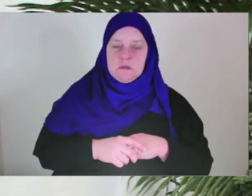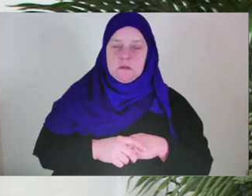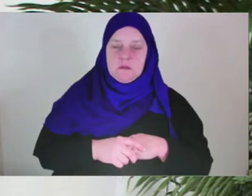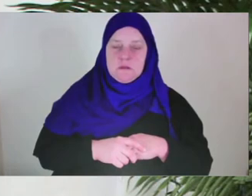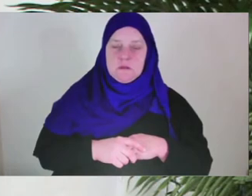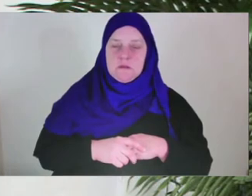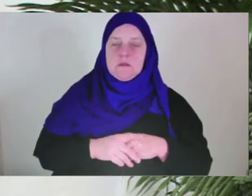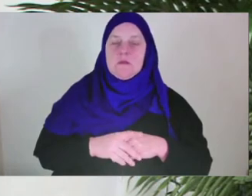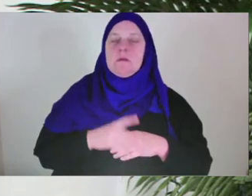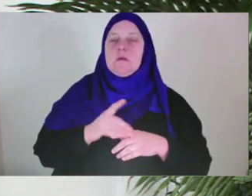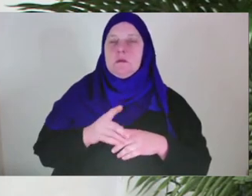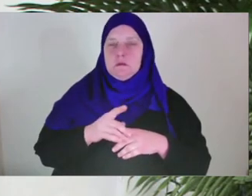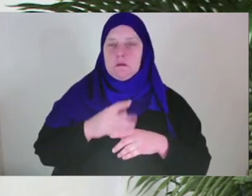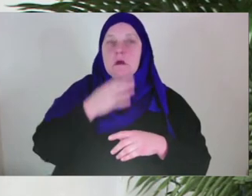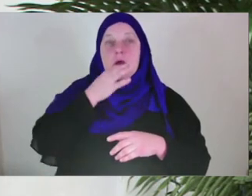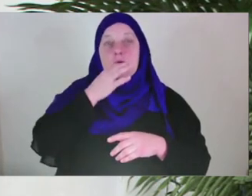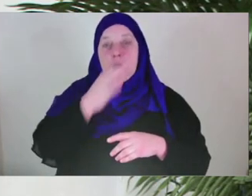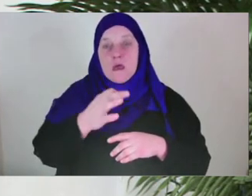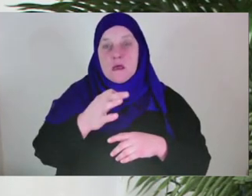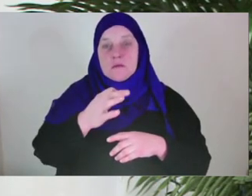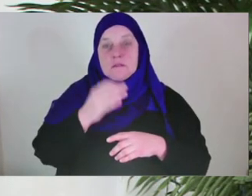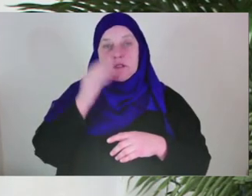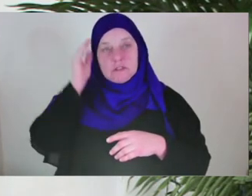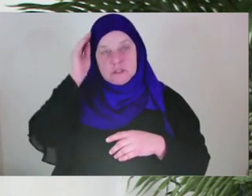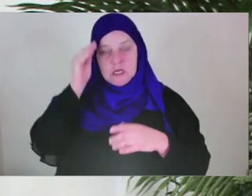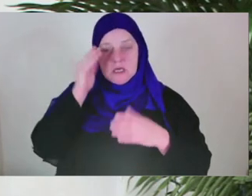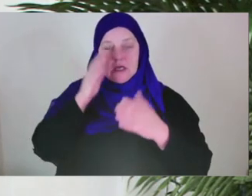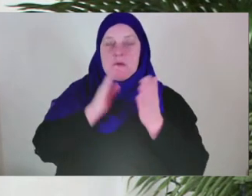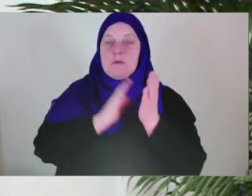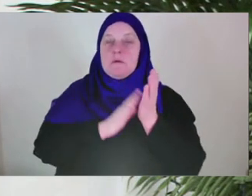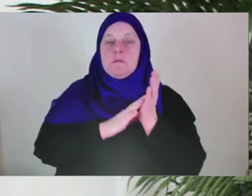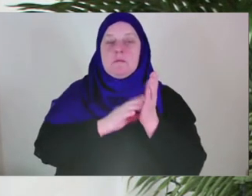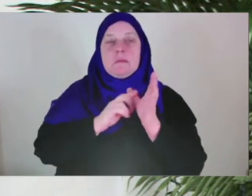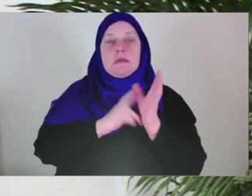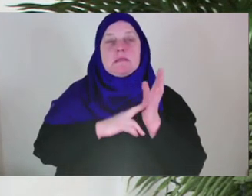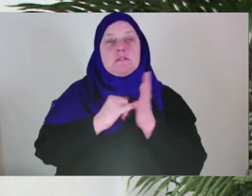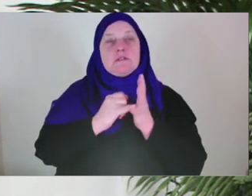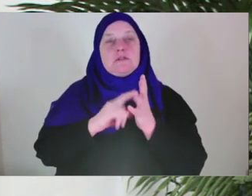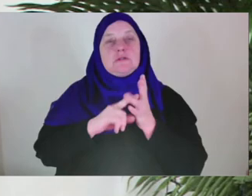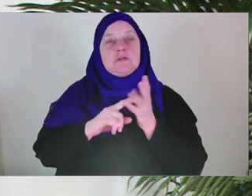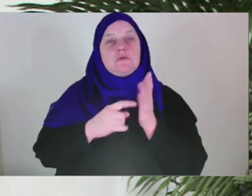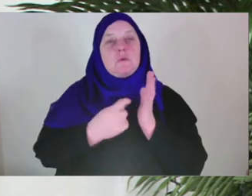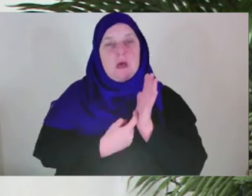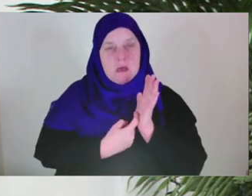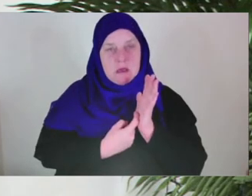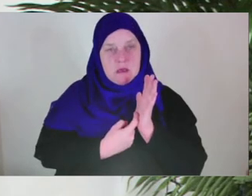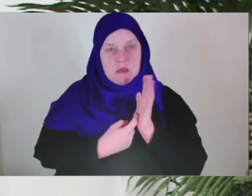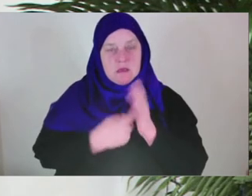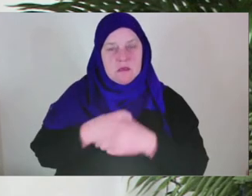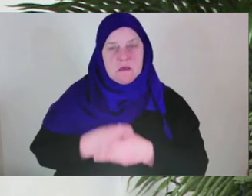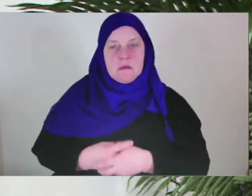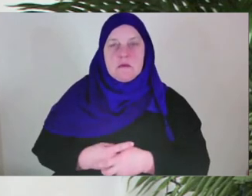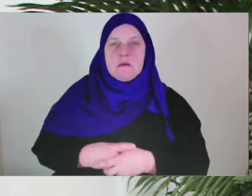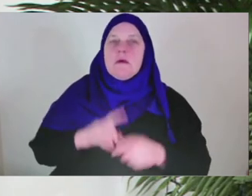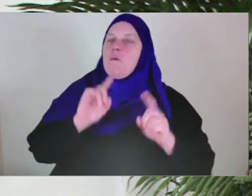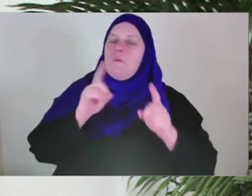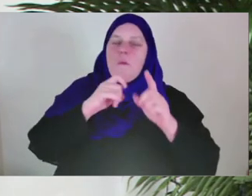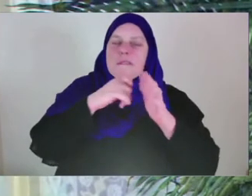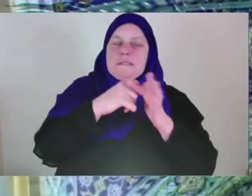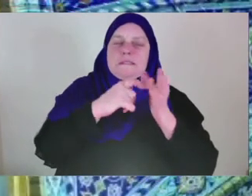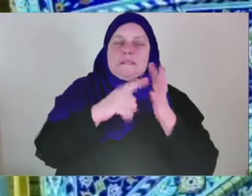Sheikh Mansour, if you don't mind. Sheikh, can you give us just briefly talk about what is Khums and what is Zakat,